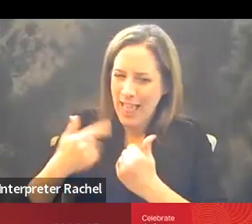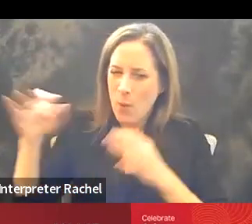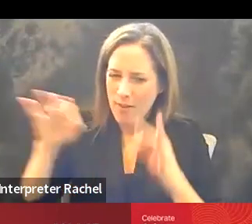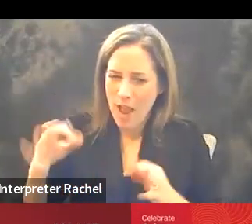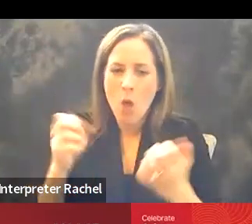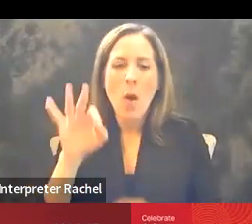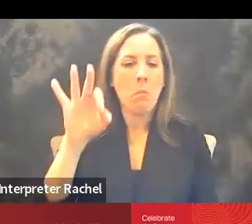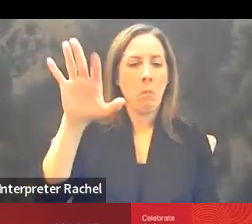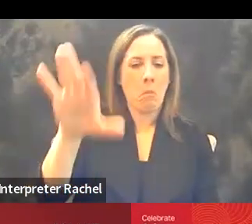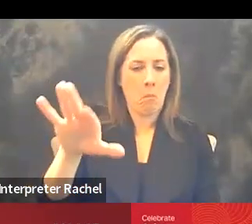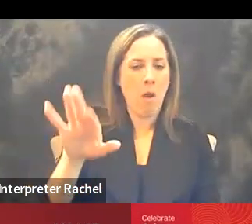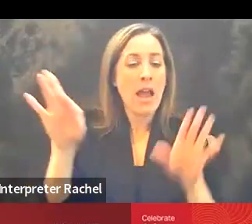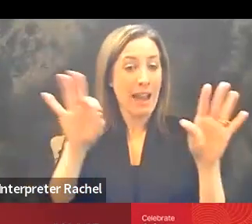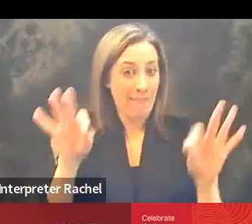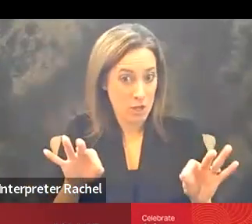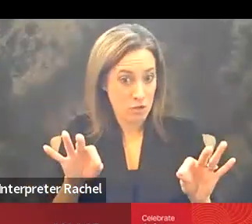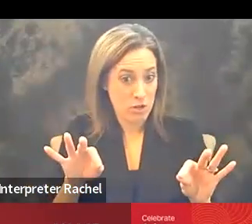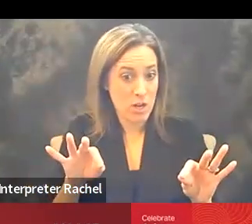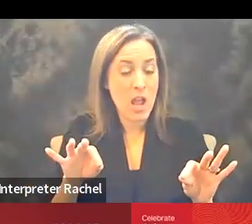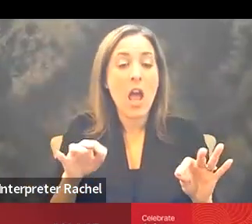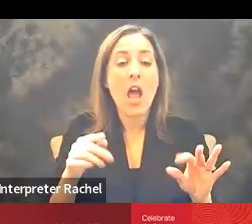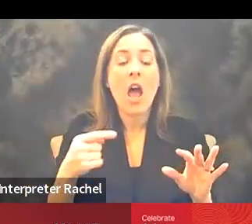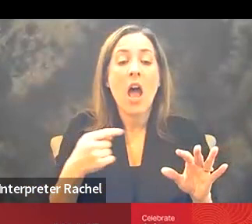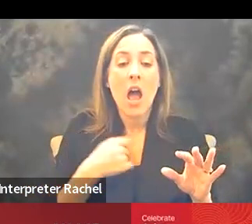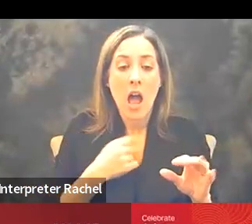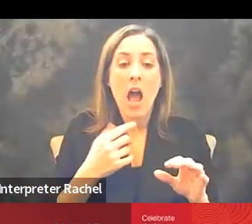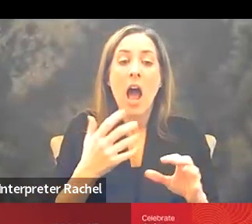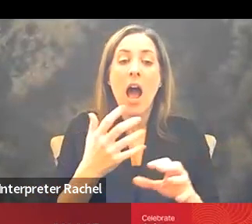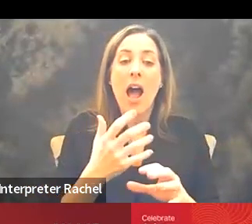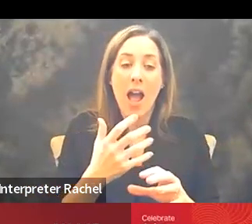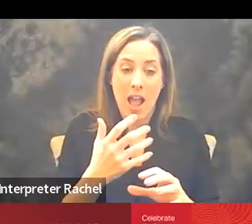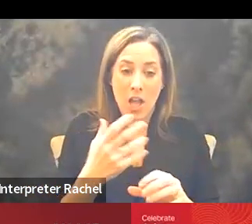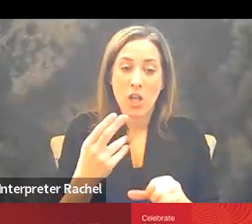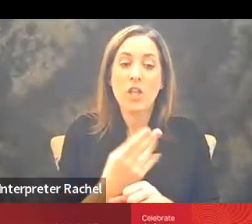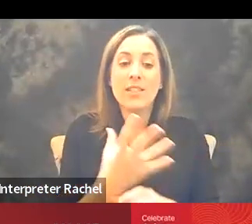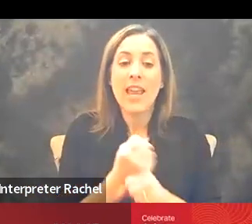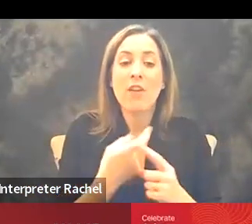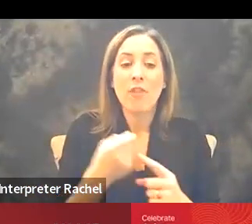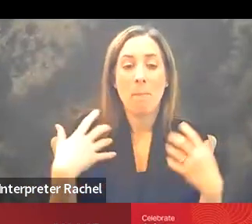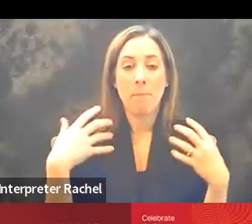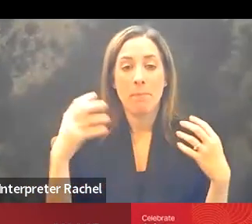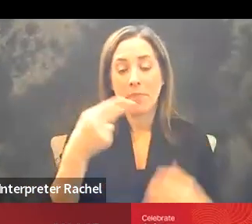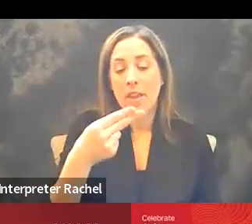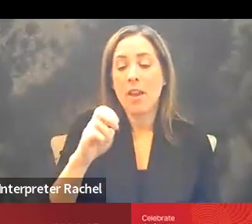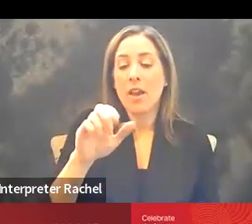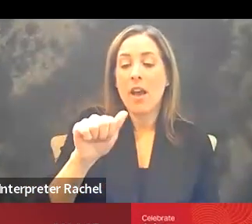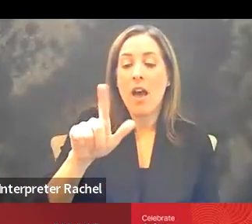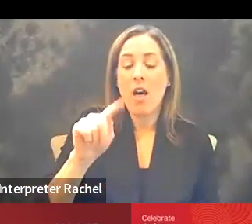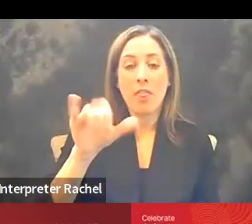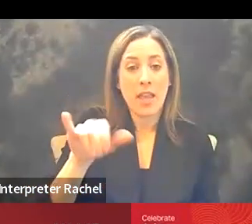there. And I take this from the Healthy People 2030, which are the nation's health